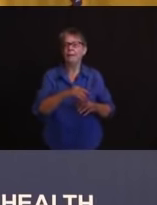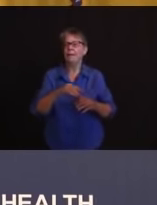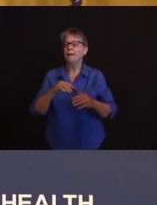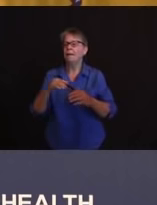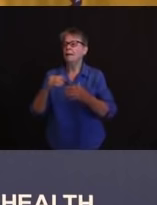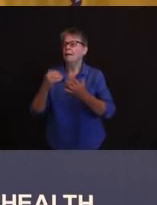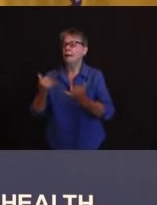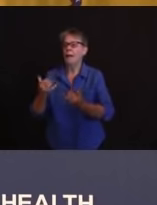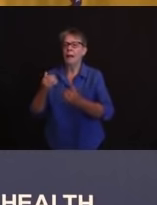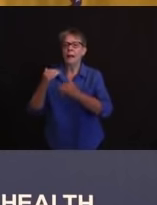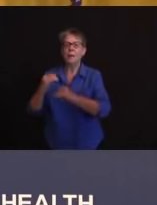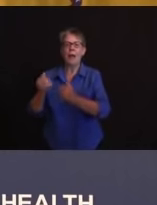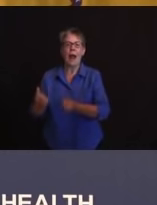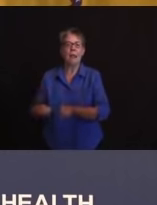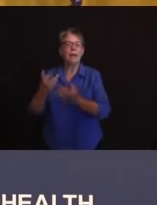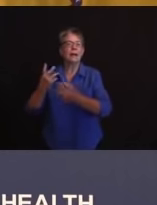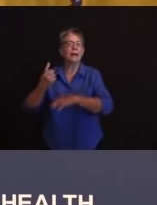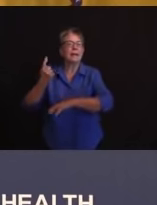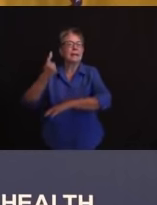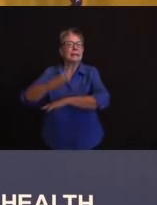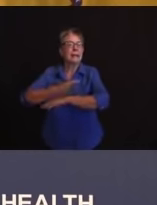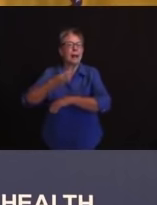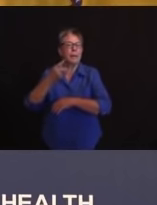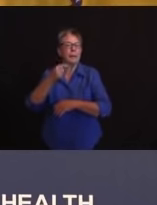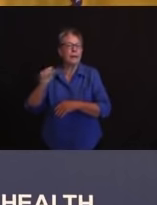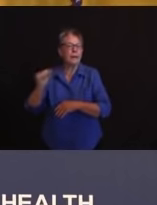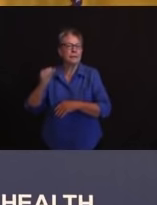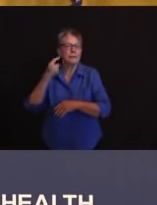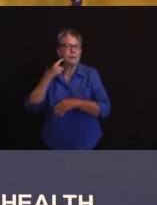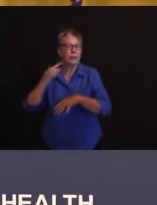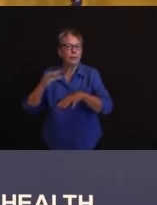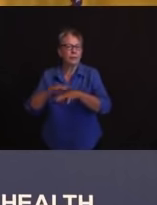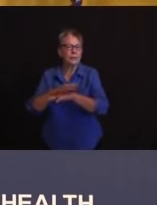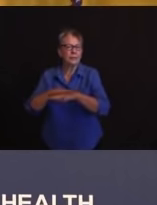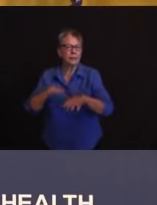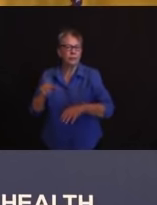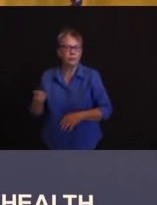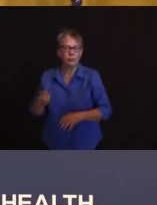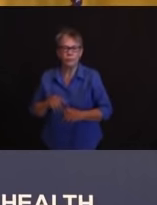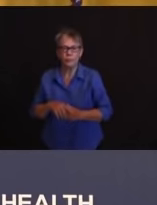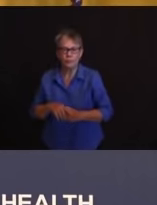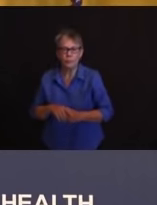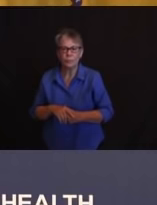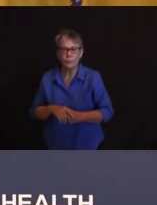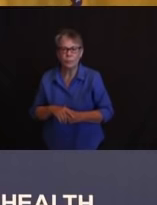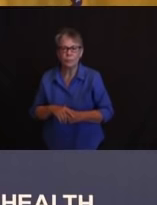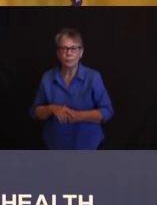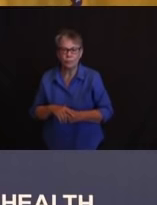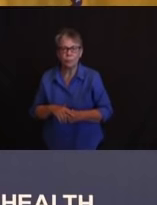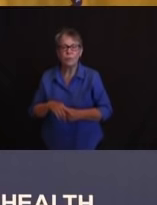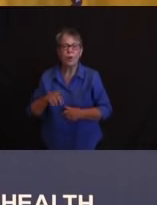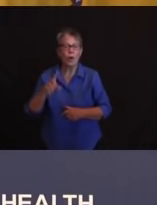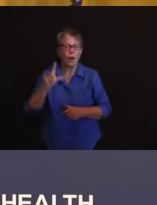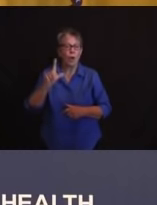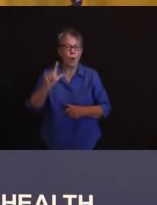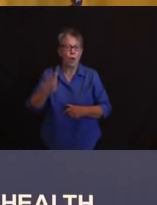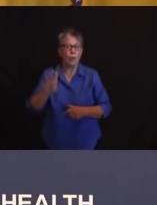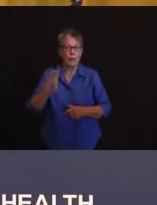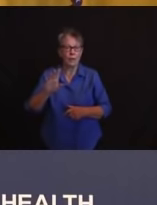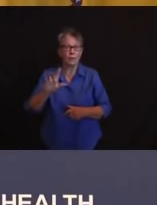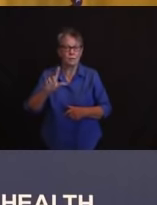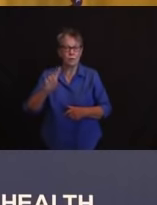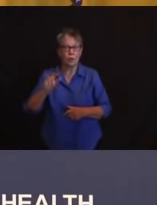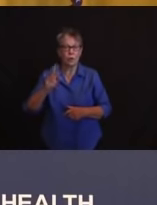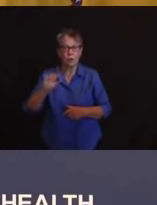reasons over this weekend concerned us. You know, Long Beach is the one that was in the news a lot, and the police